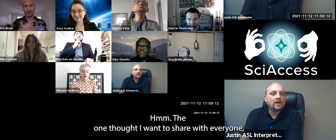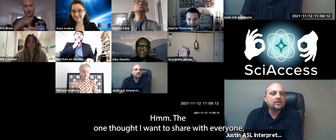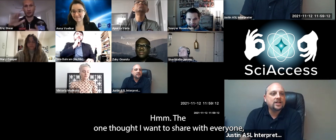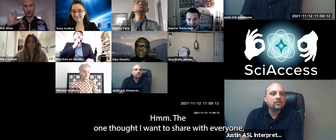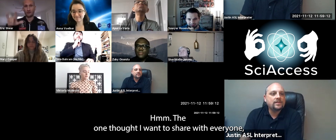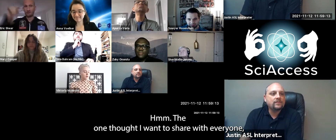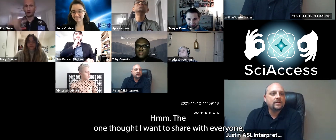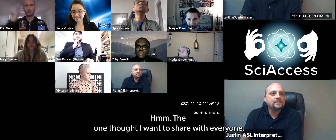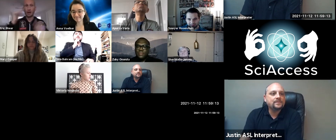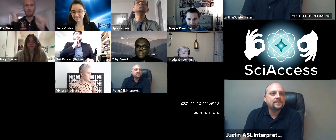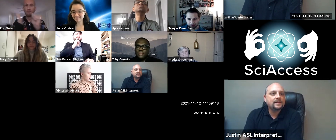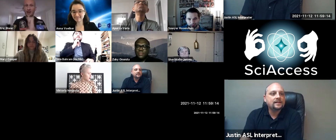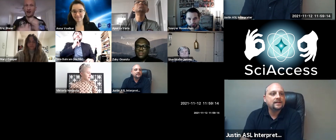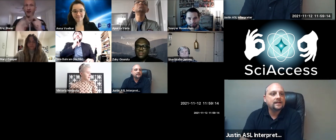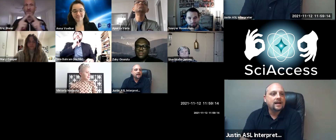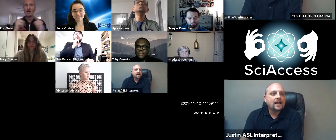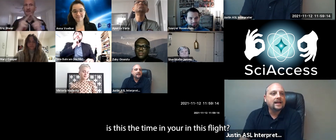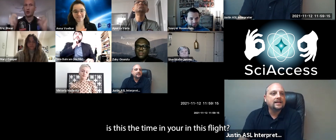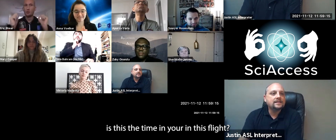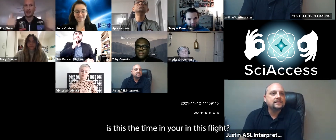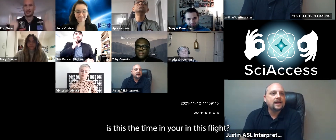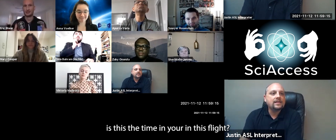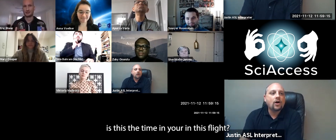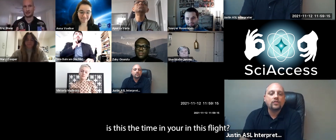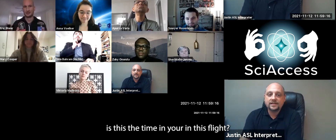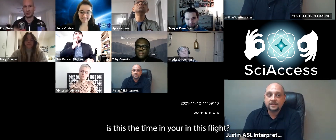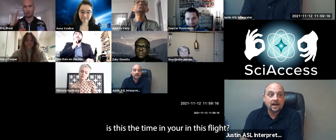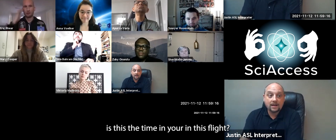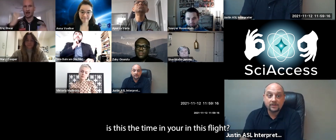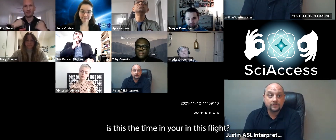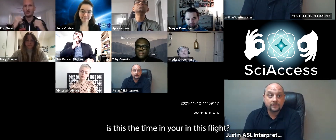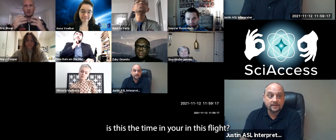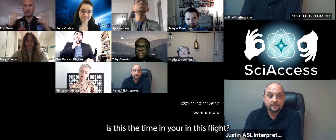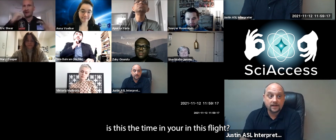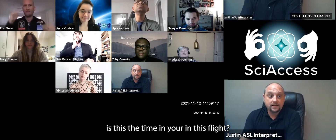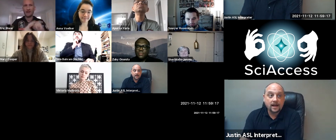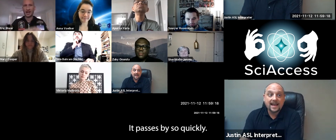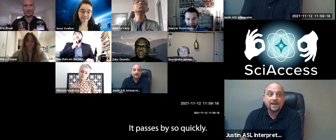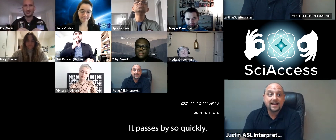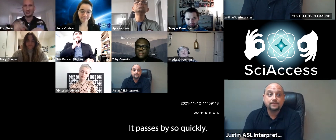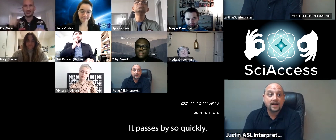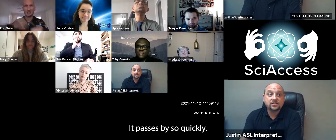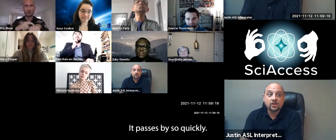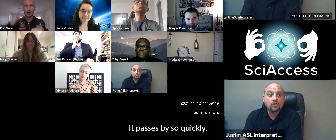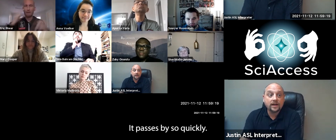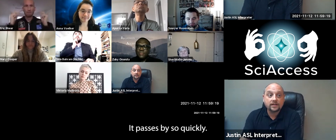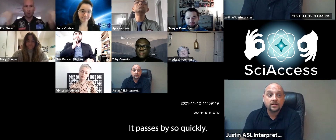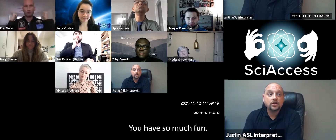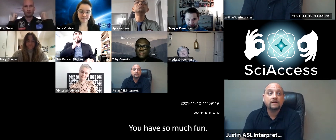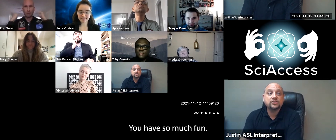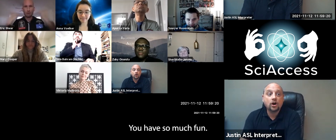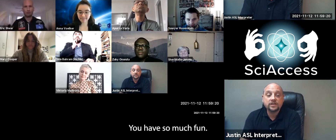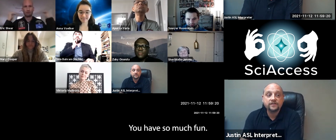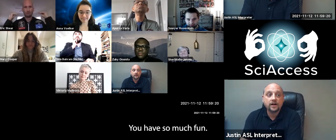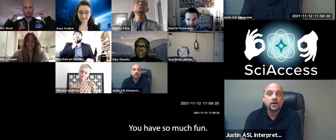one thought I want to share with everyone is the time in this flight, it passes by so quickly.